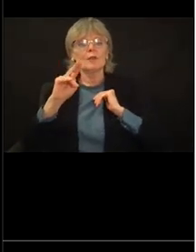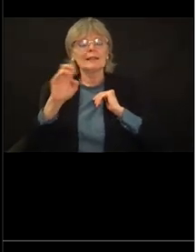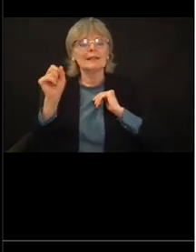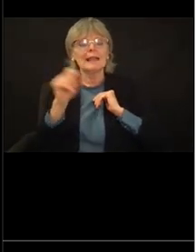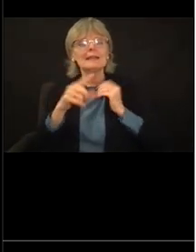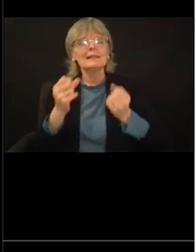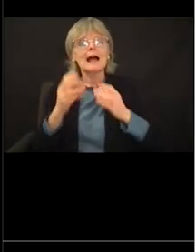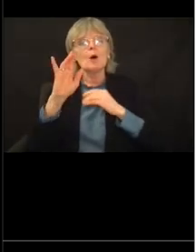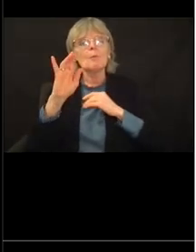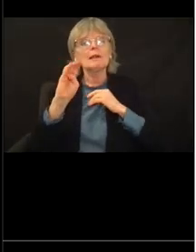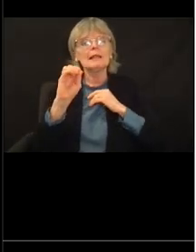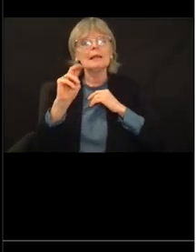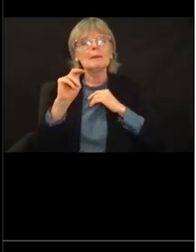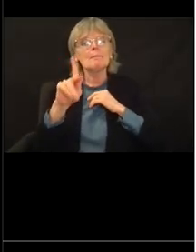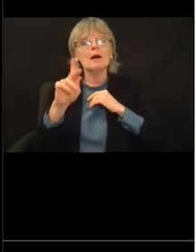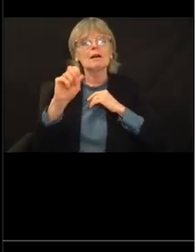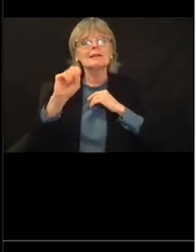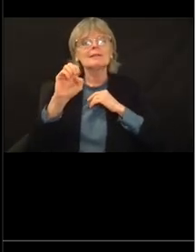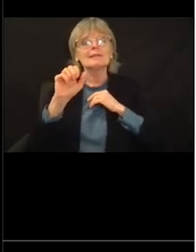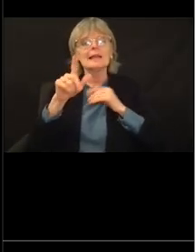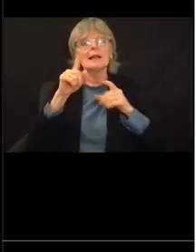currently treating in your facility?